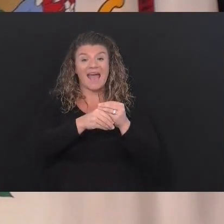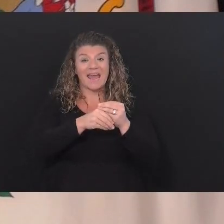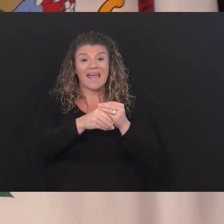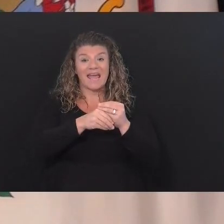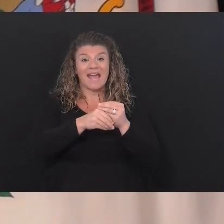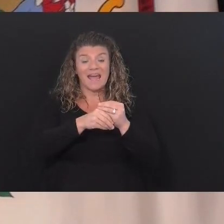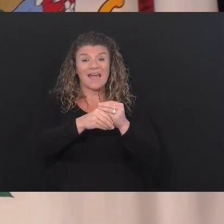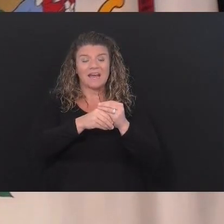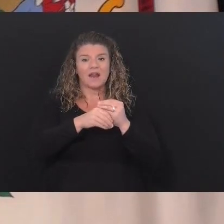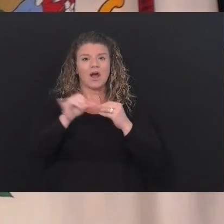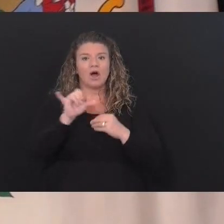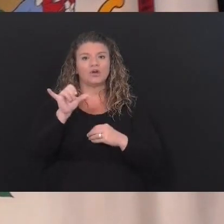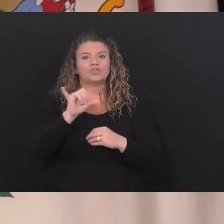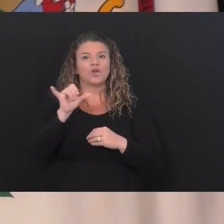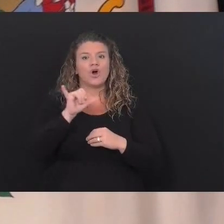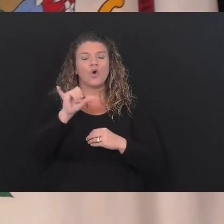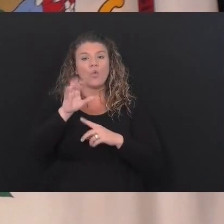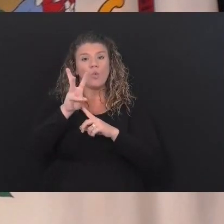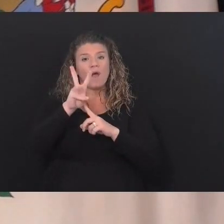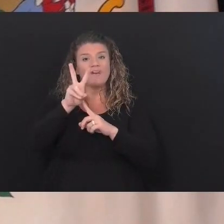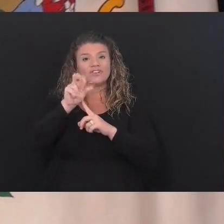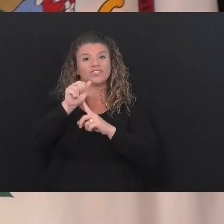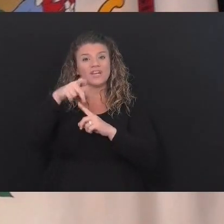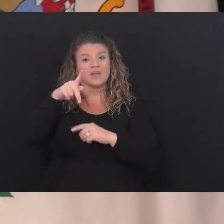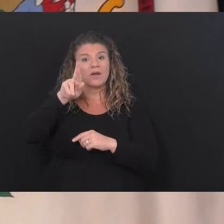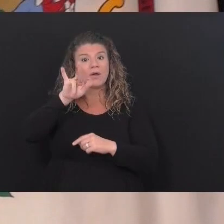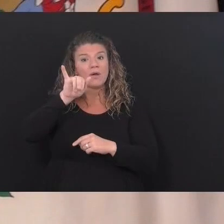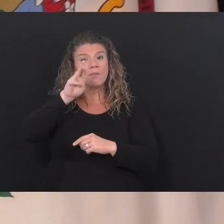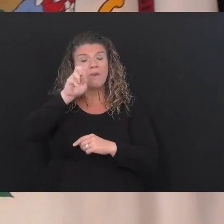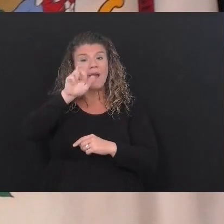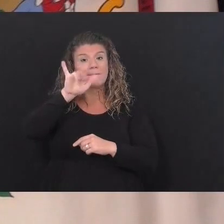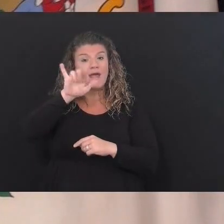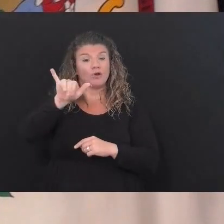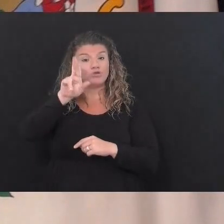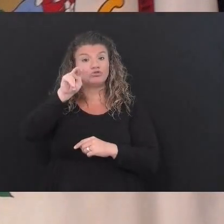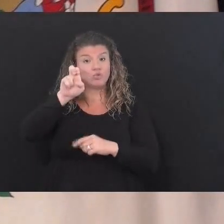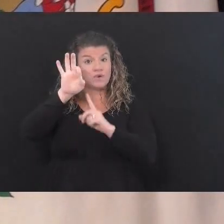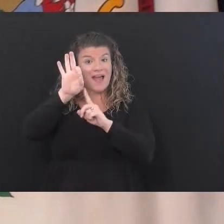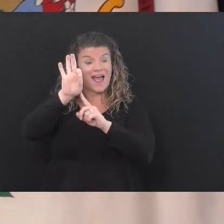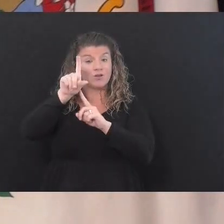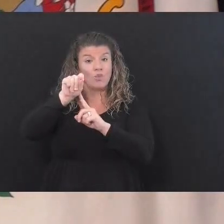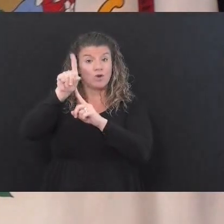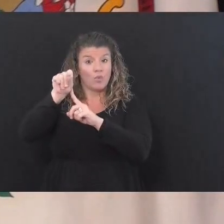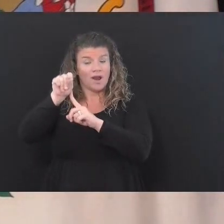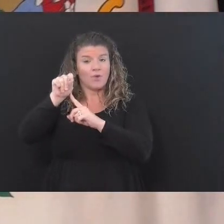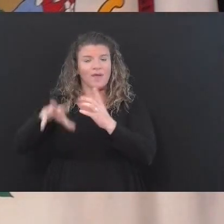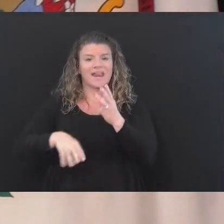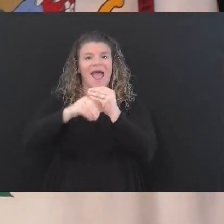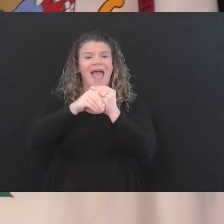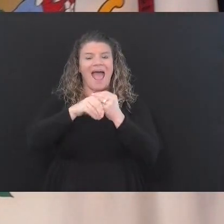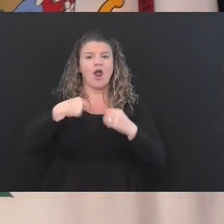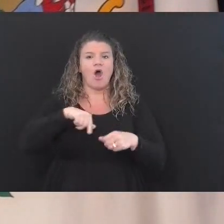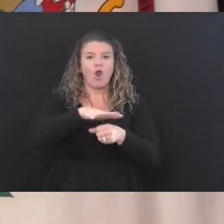on the same date as the West Virginia primary, June the 9th, 2020 now.